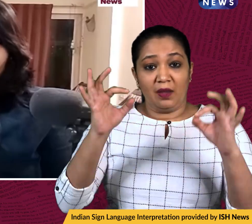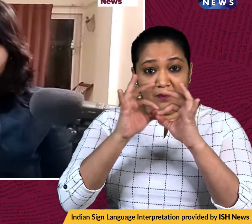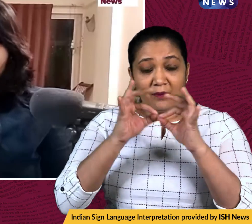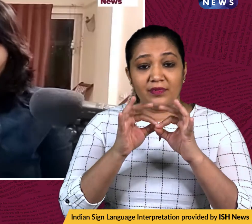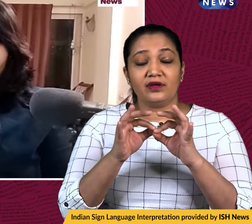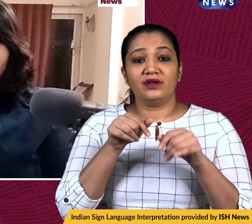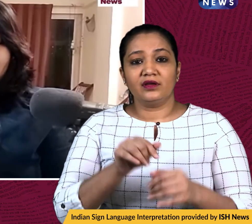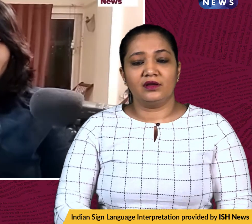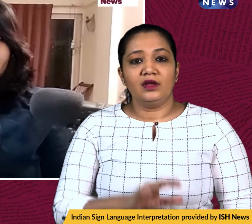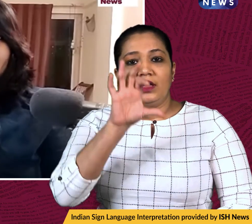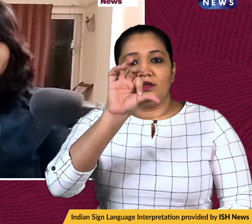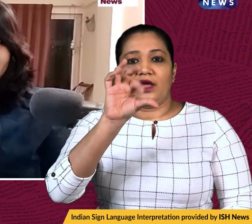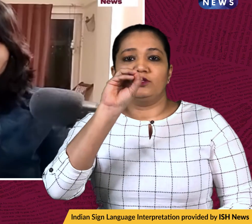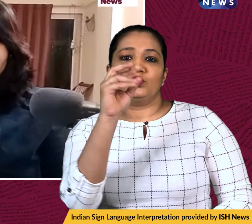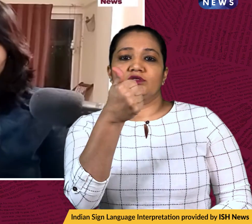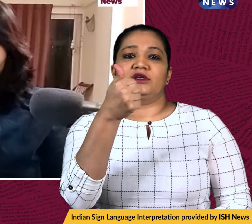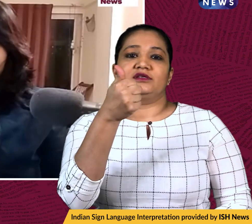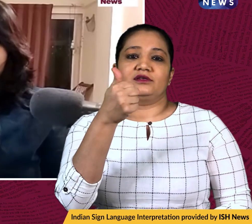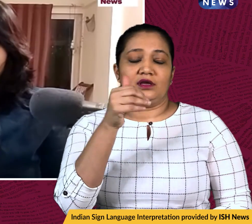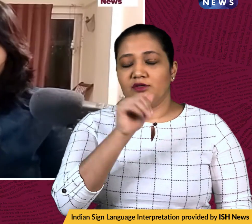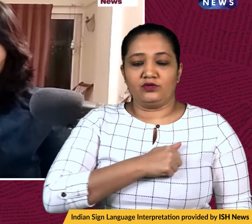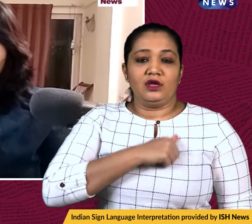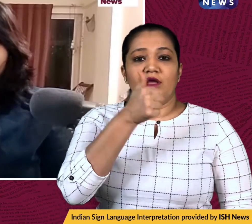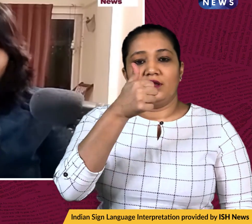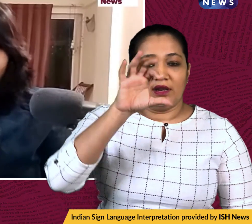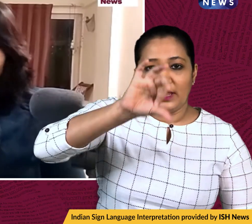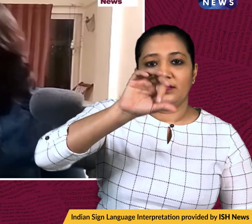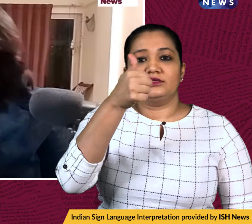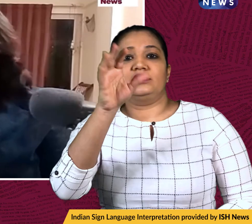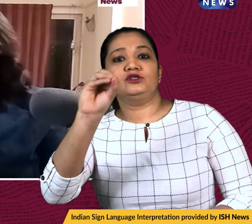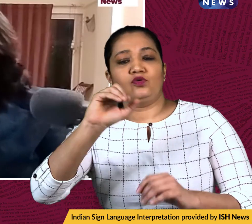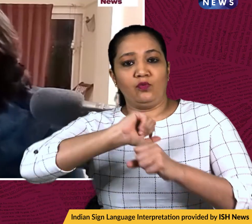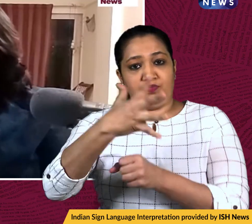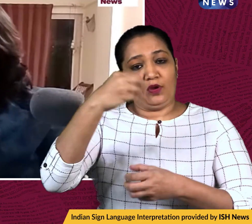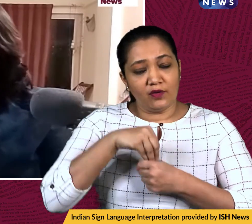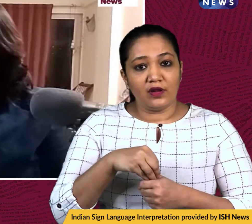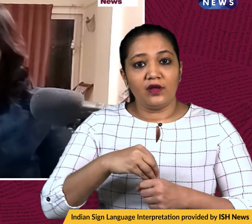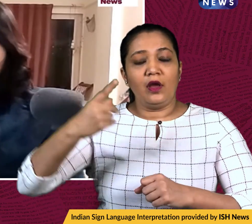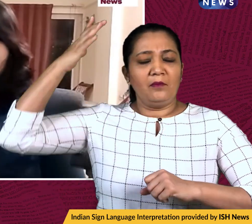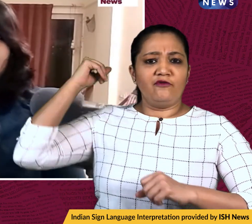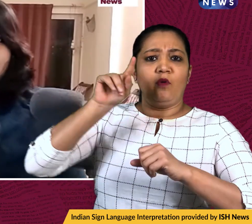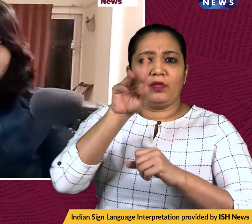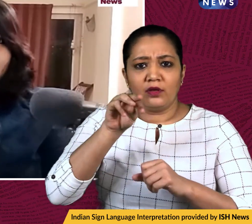has reported 960 new COVID cases. That's below 1,000 of the last couple of days. It had